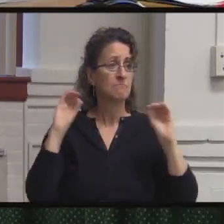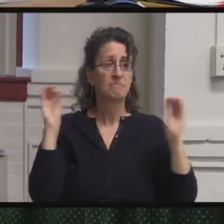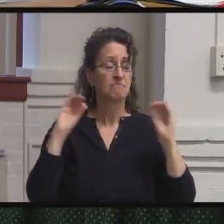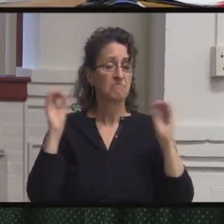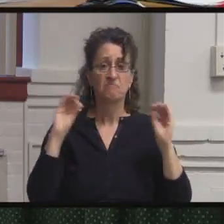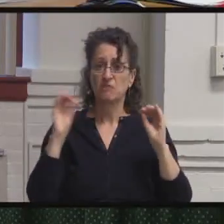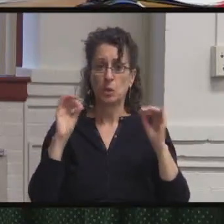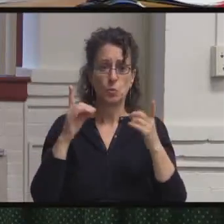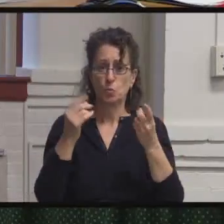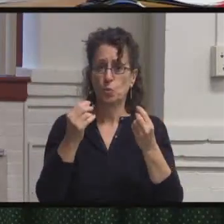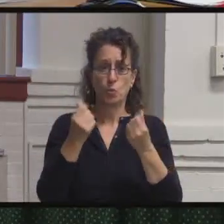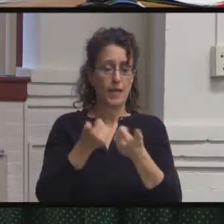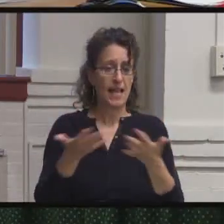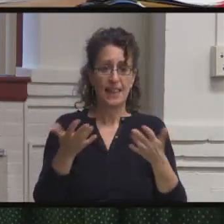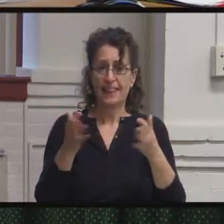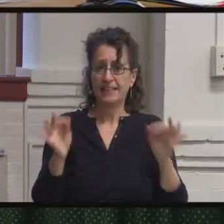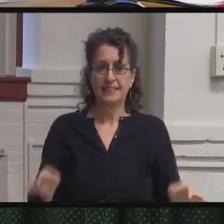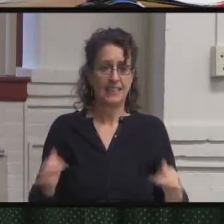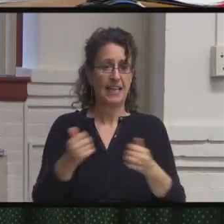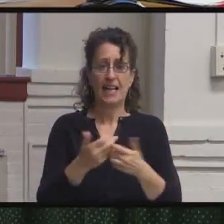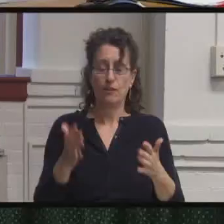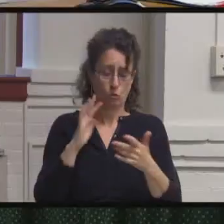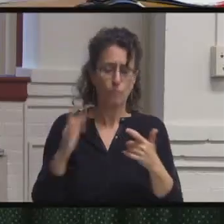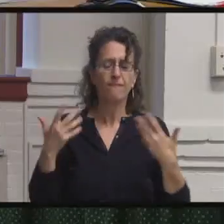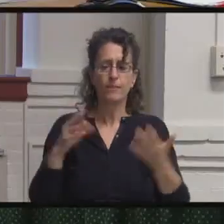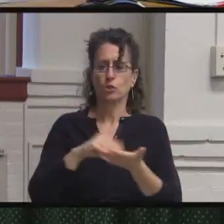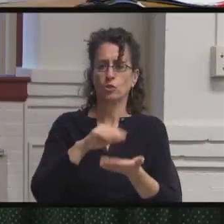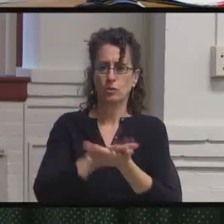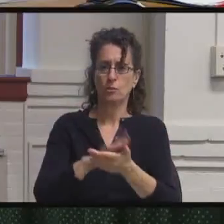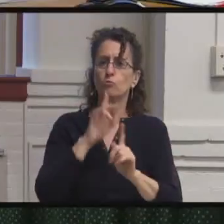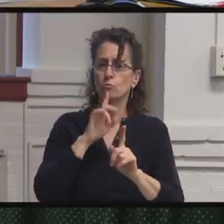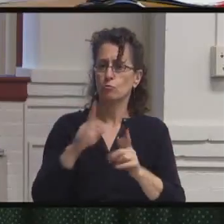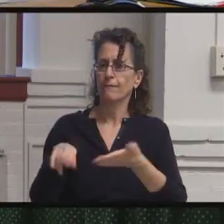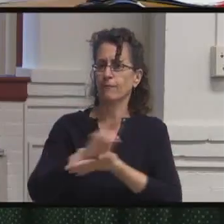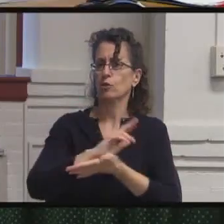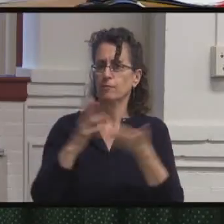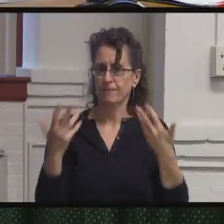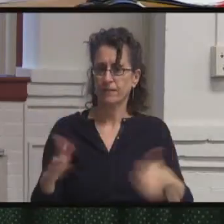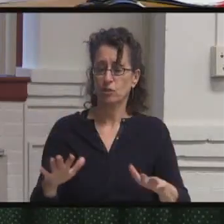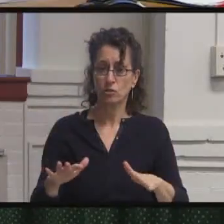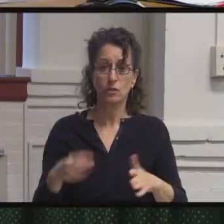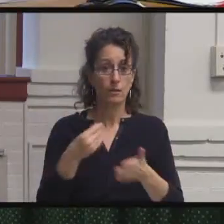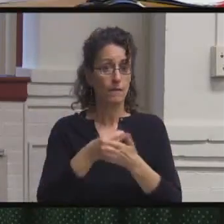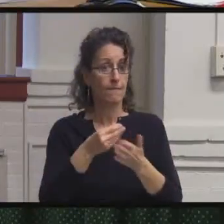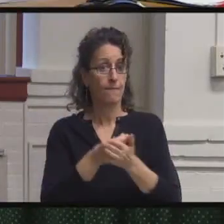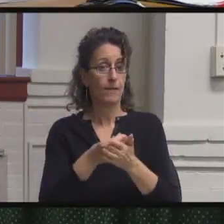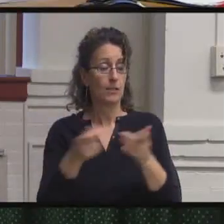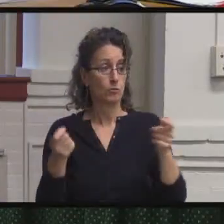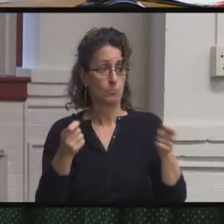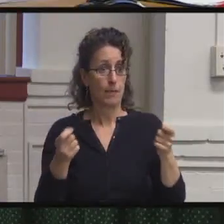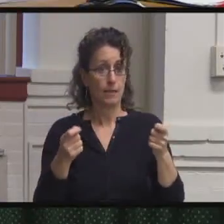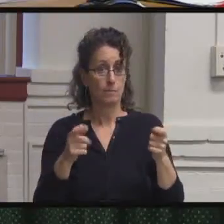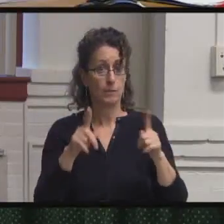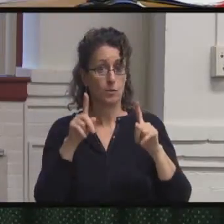action. Done. Besides the fact that we note that it's now been reviewed. Anybody have any questions about that financial management questionnaire?